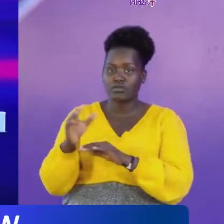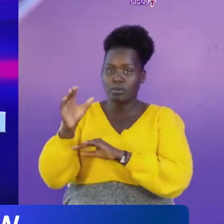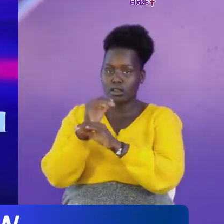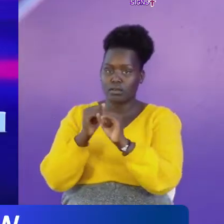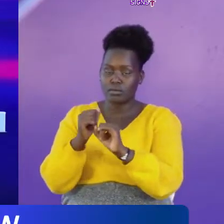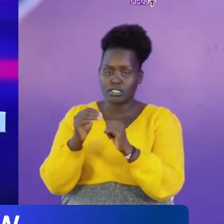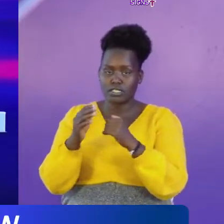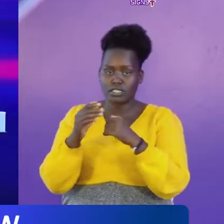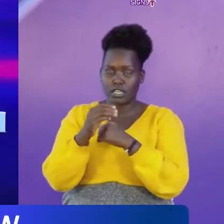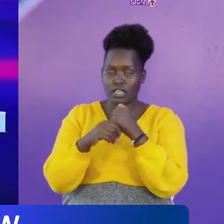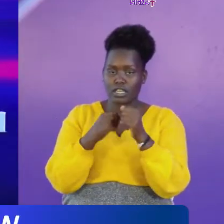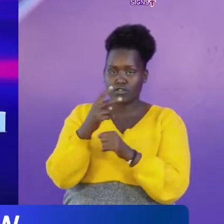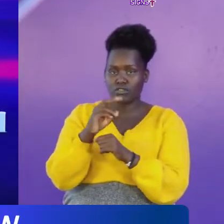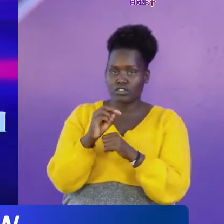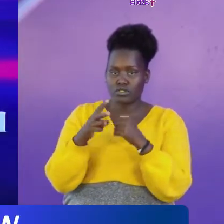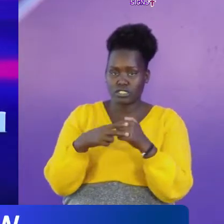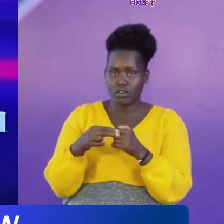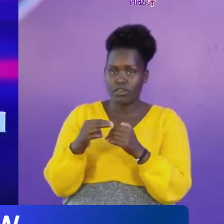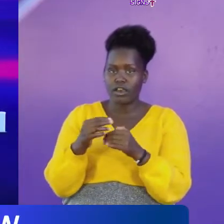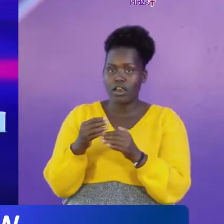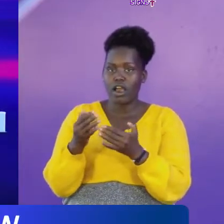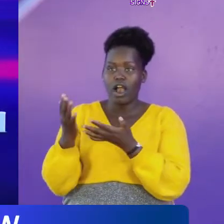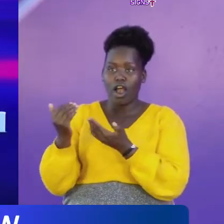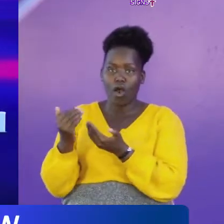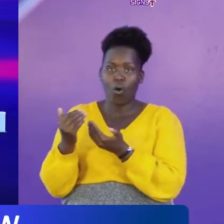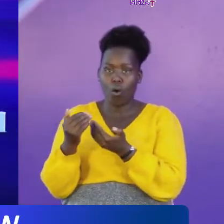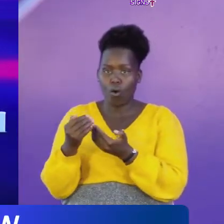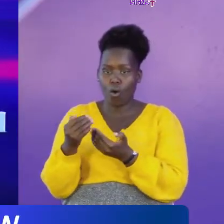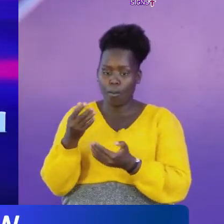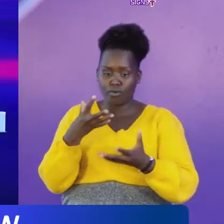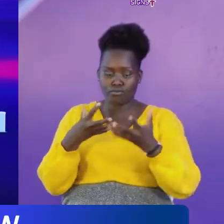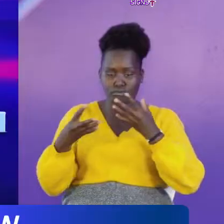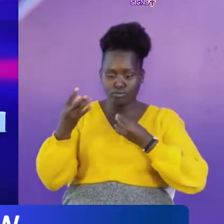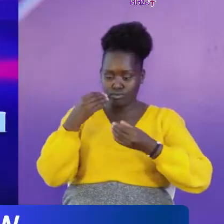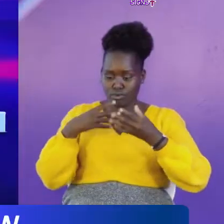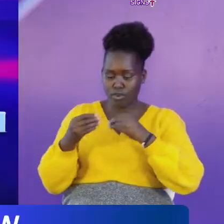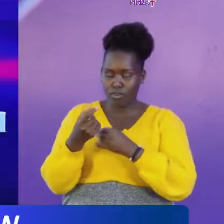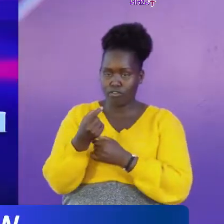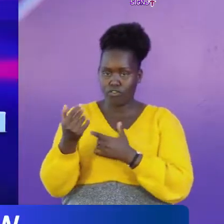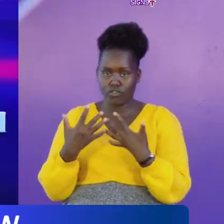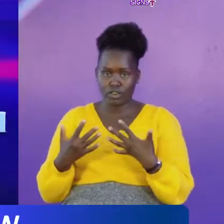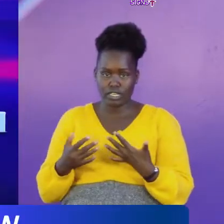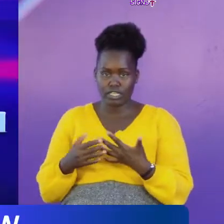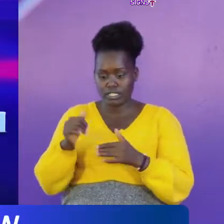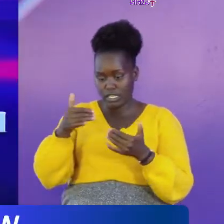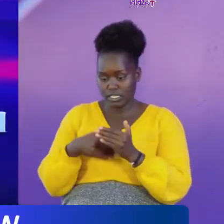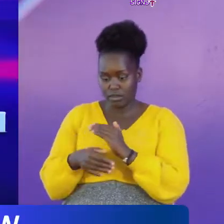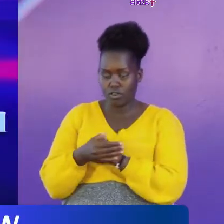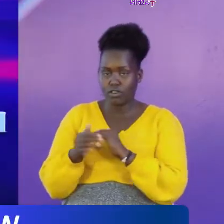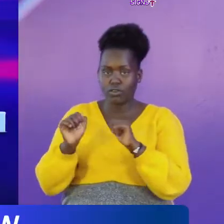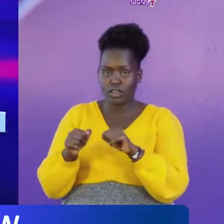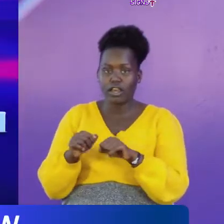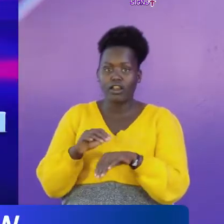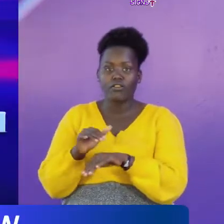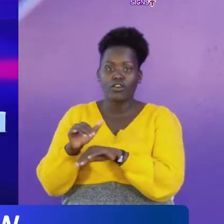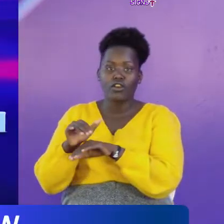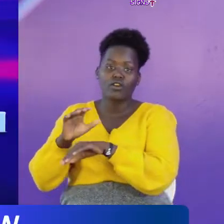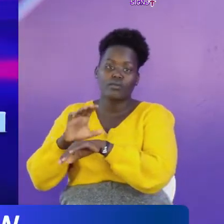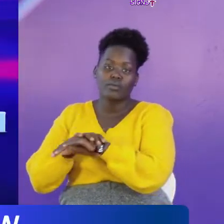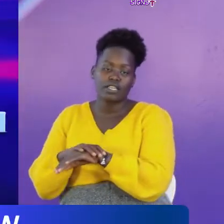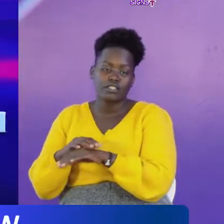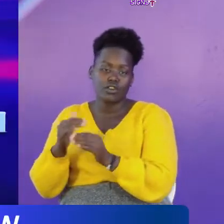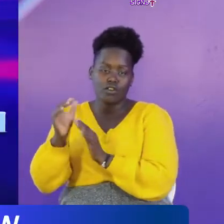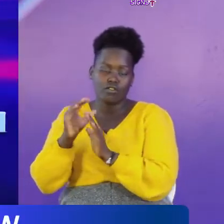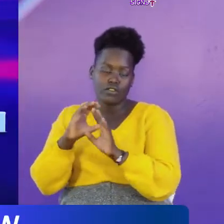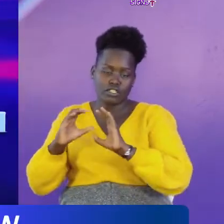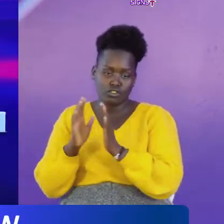All right, dear viewer, I hope you have picked a thing or two from our conversation this morning, and you can watch this conversation on our social media platforms if you're just joining